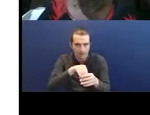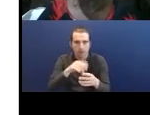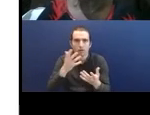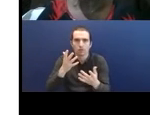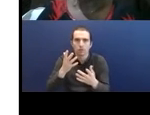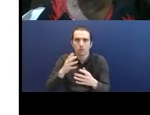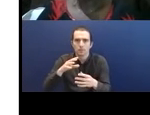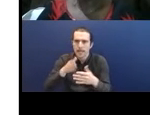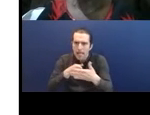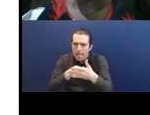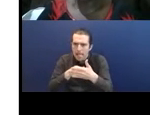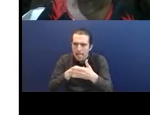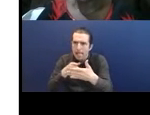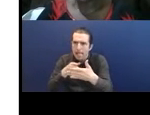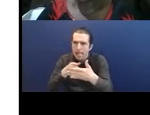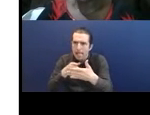and the mechanisms for